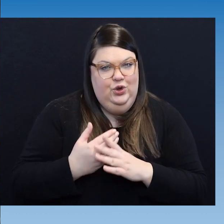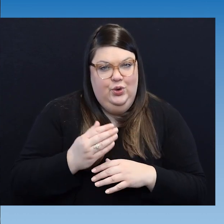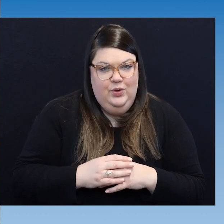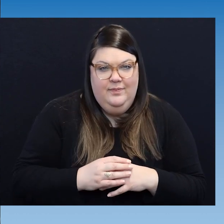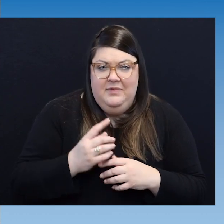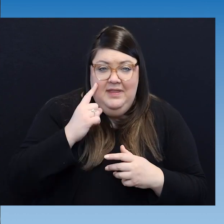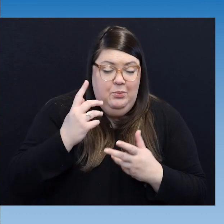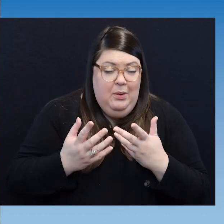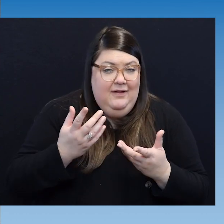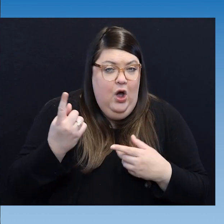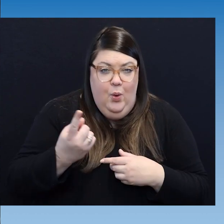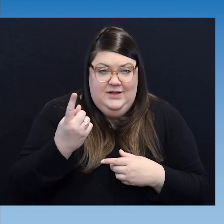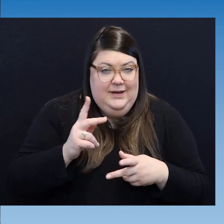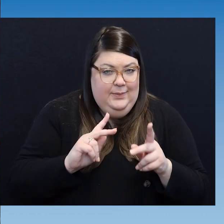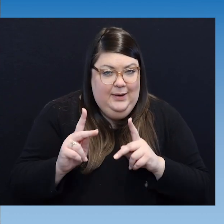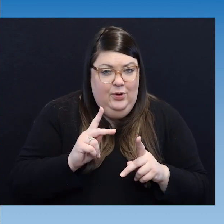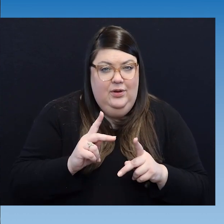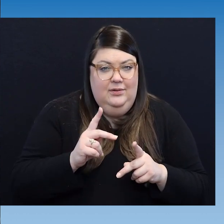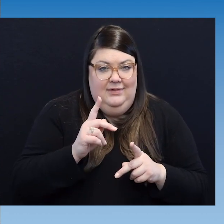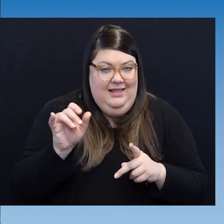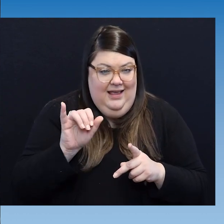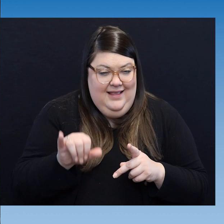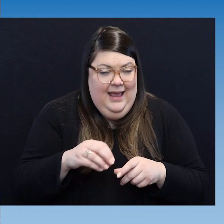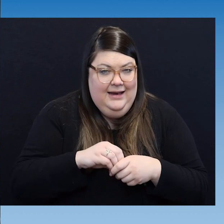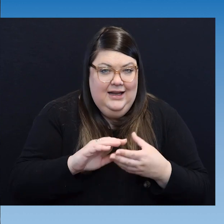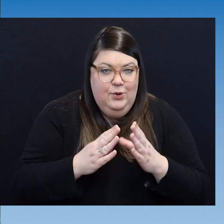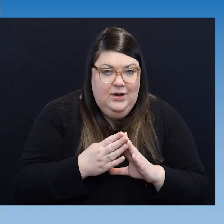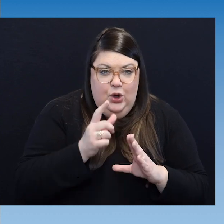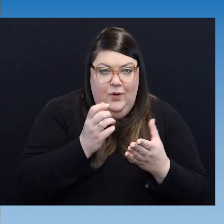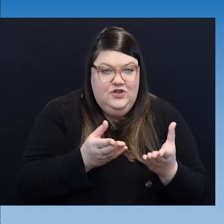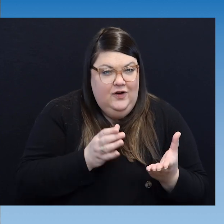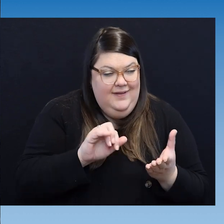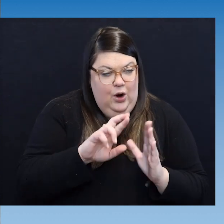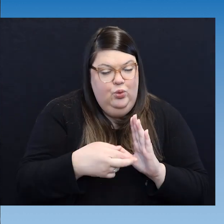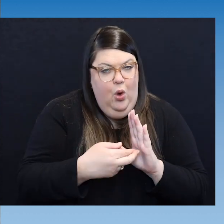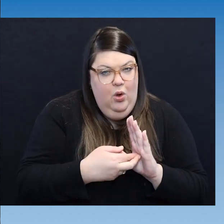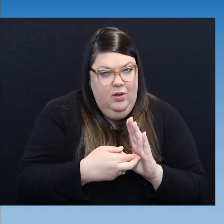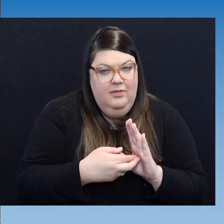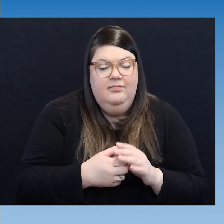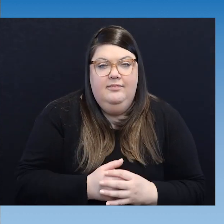that there probably have always been some people, maybe in a community, that have served in this role.